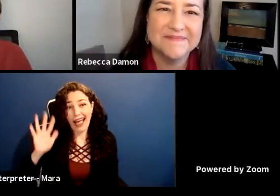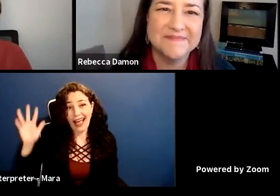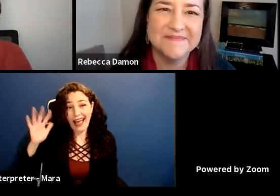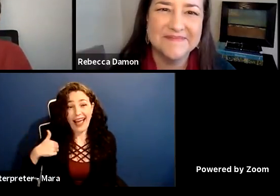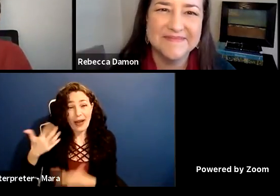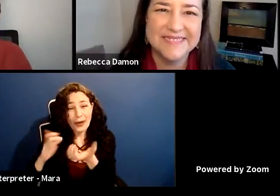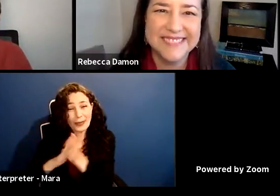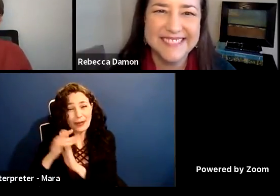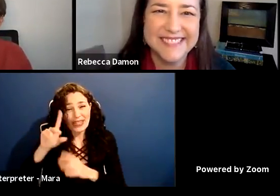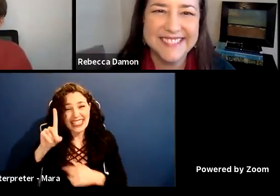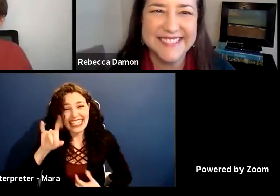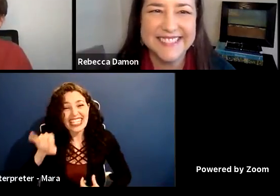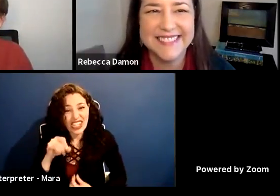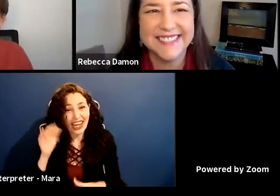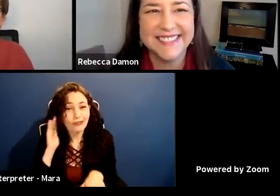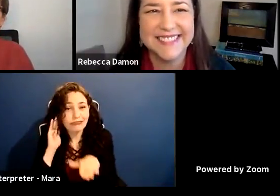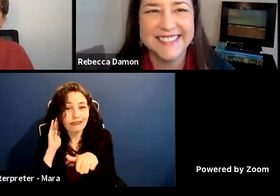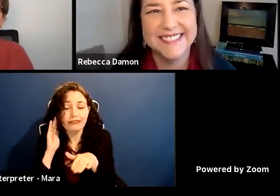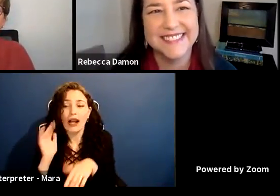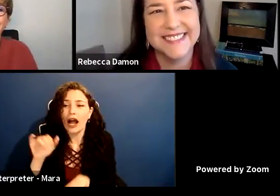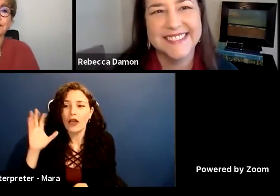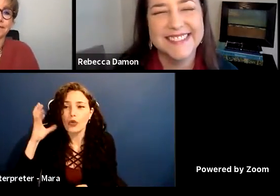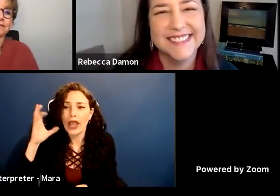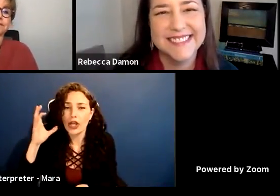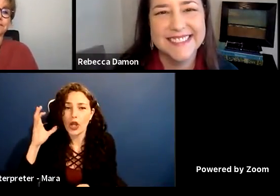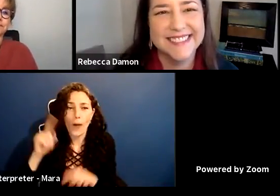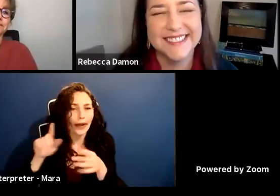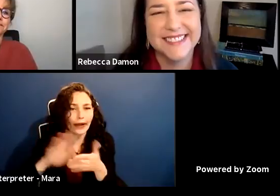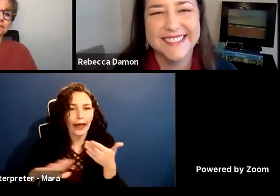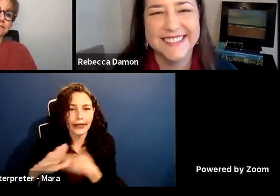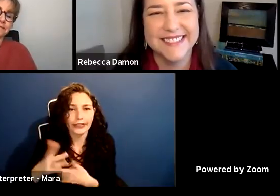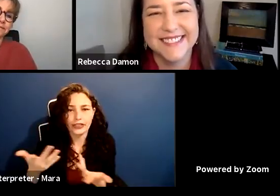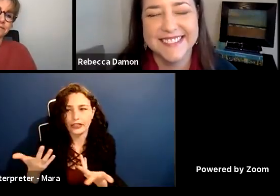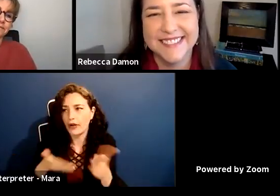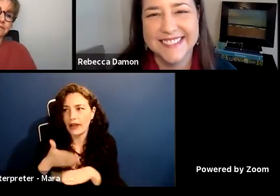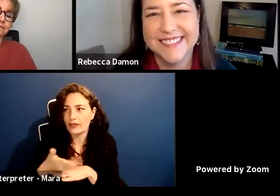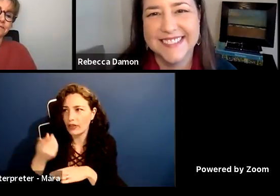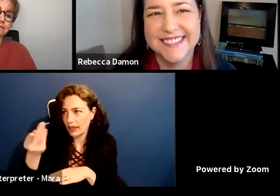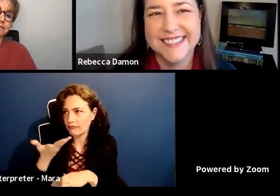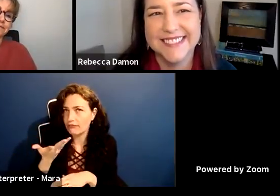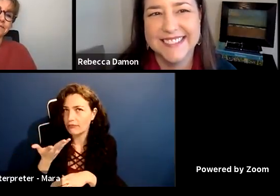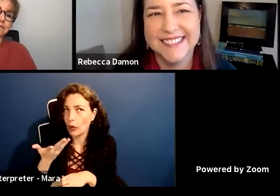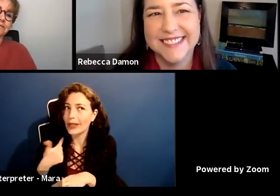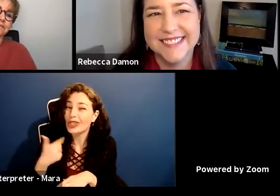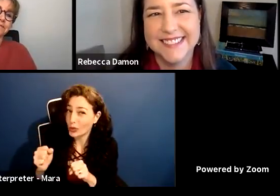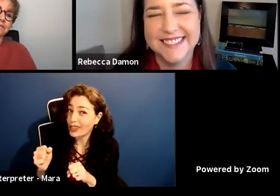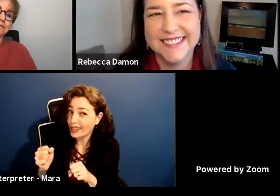first chance they gave me to get on the air was doing the news. And that was in